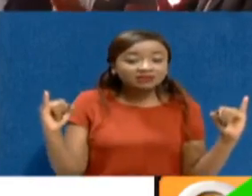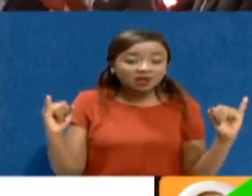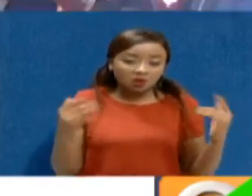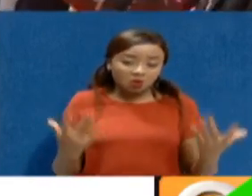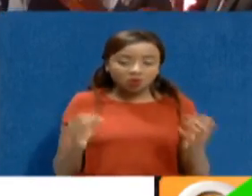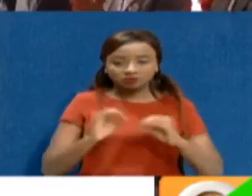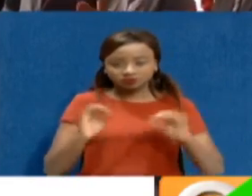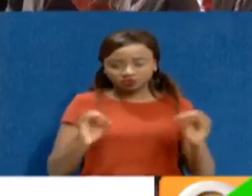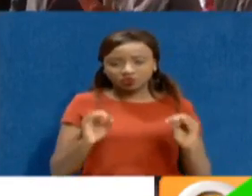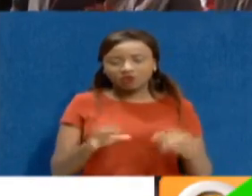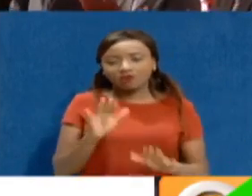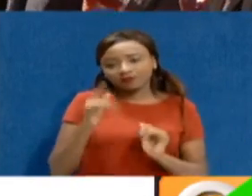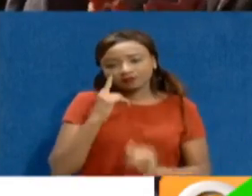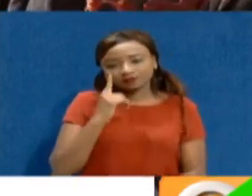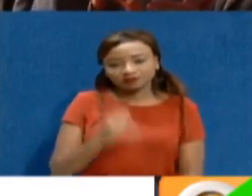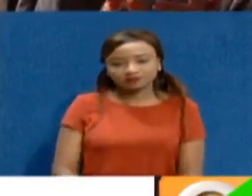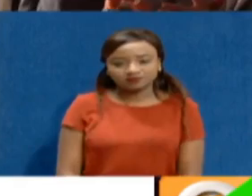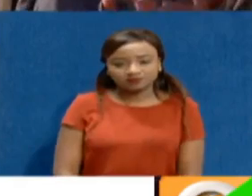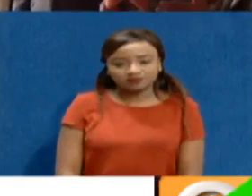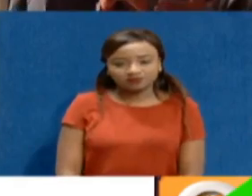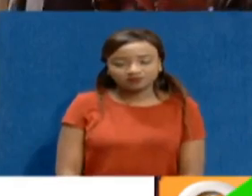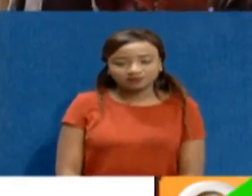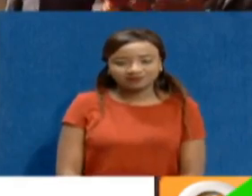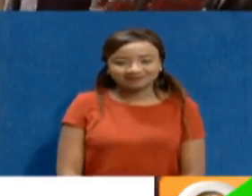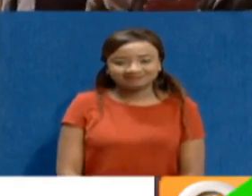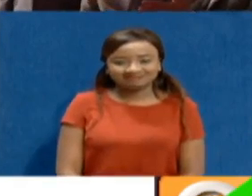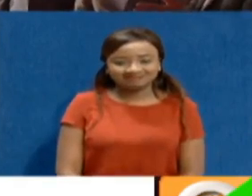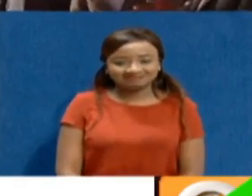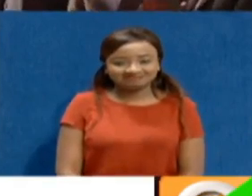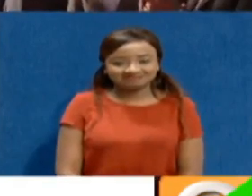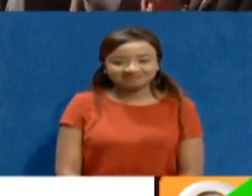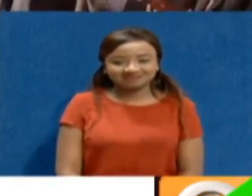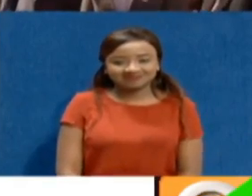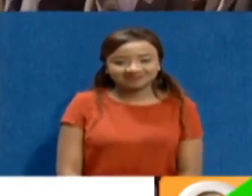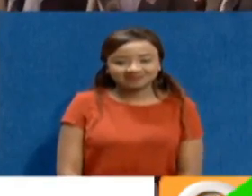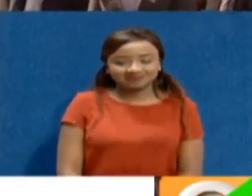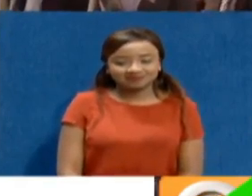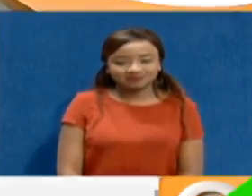Kenya's corridors of justice. Waihiga Mwaura, Citizen TV.